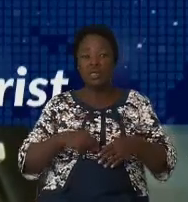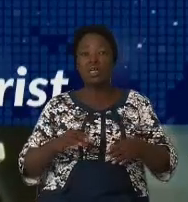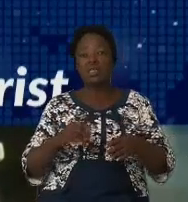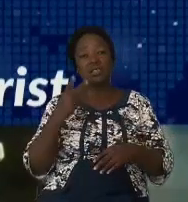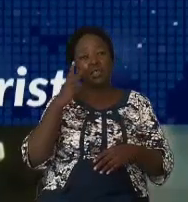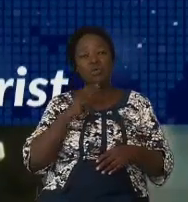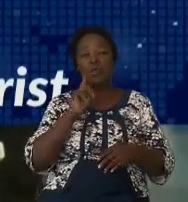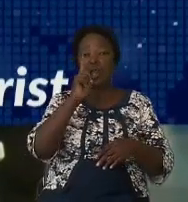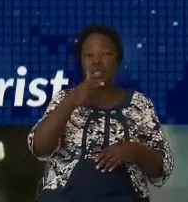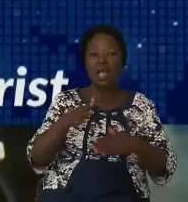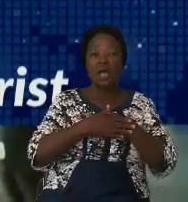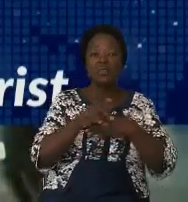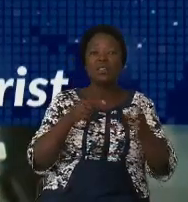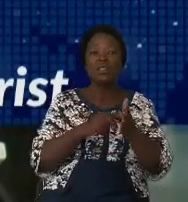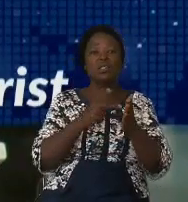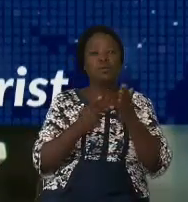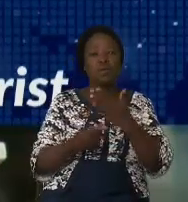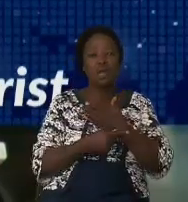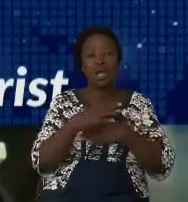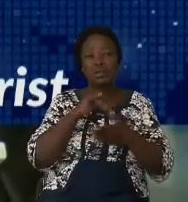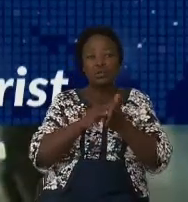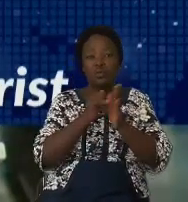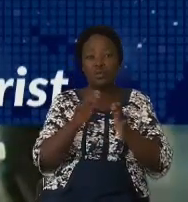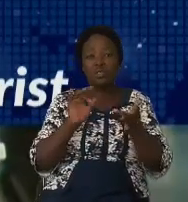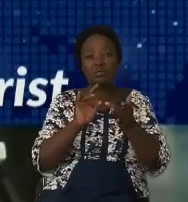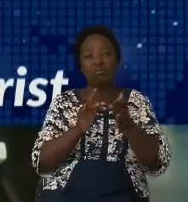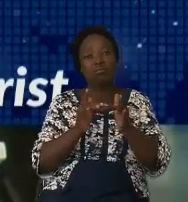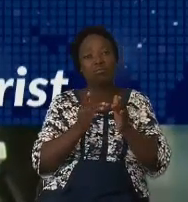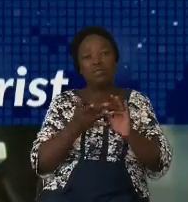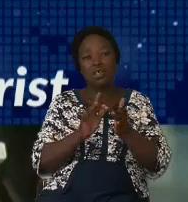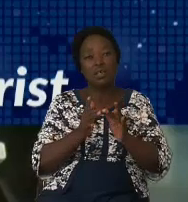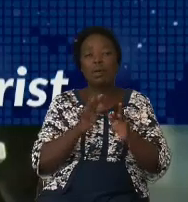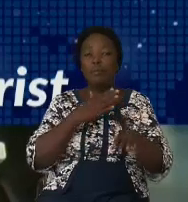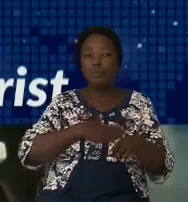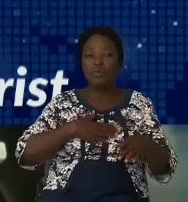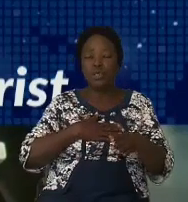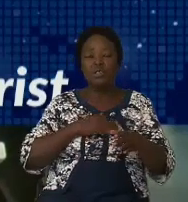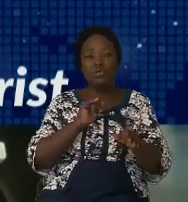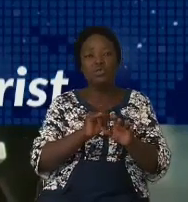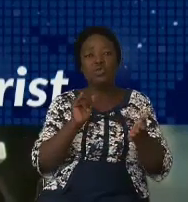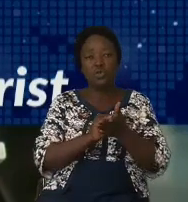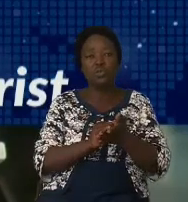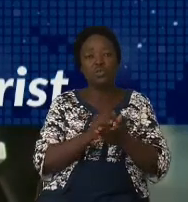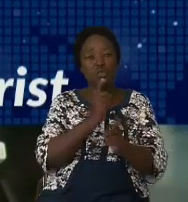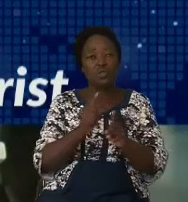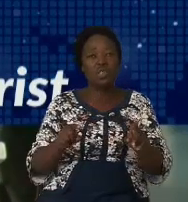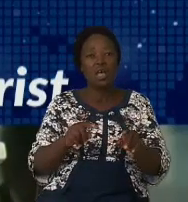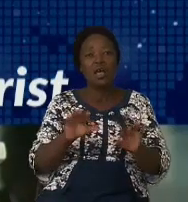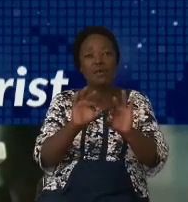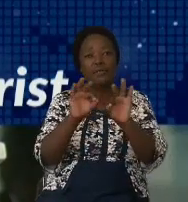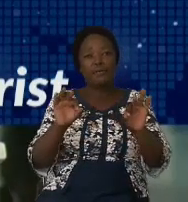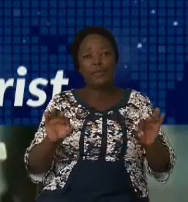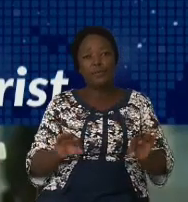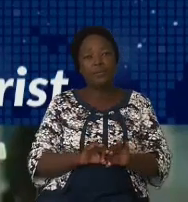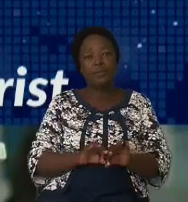online, please fill the form online. Get connected through